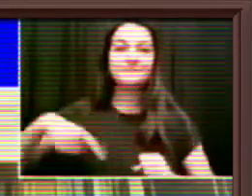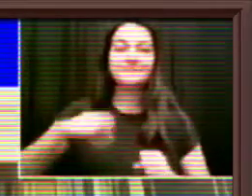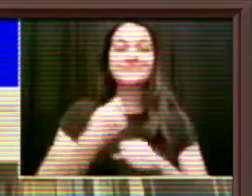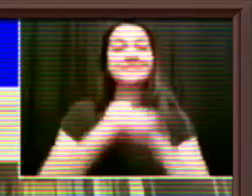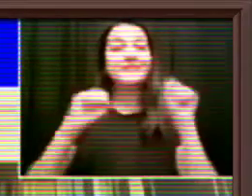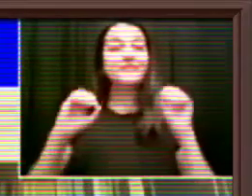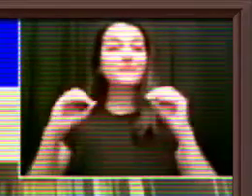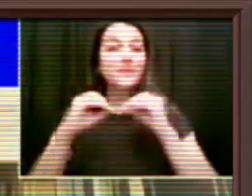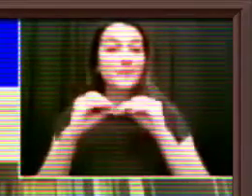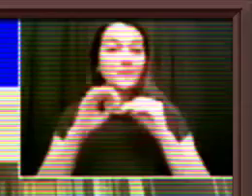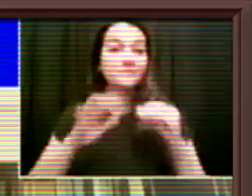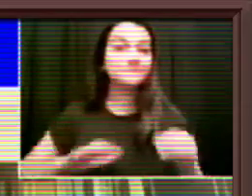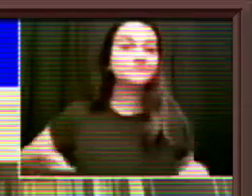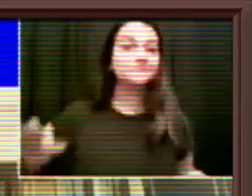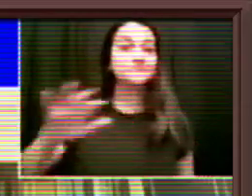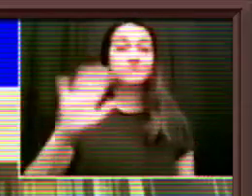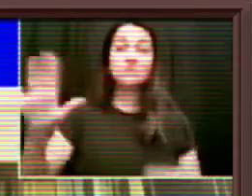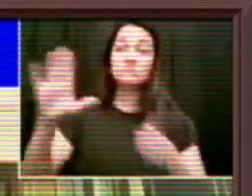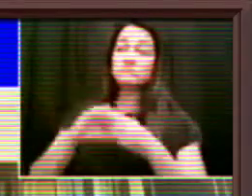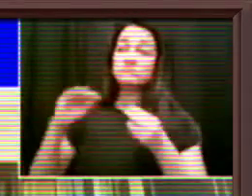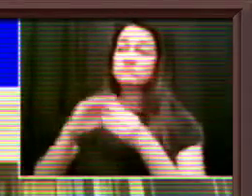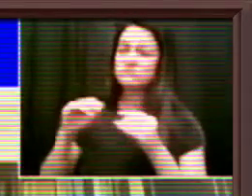You are at war.